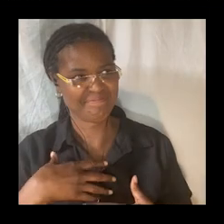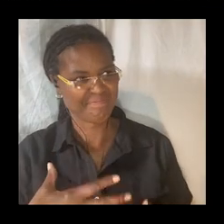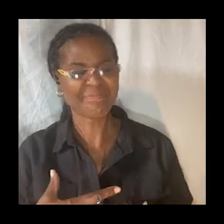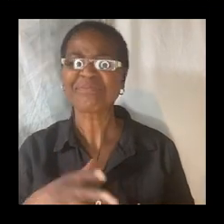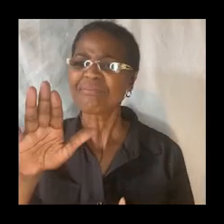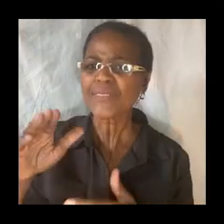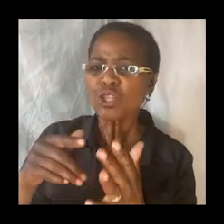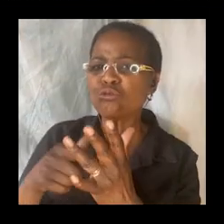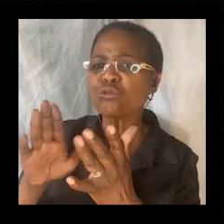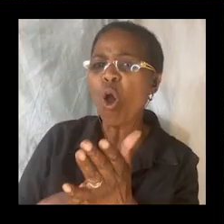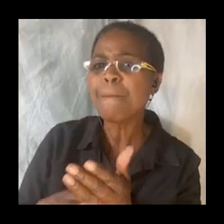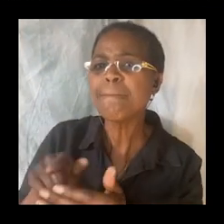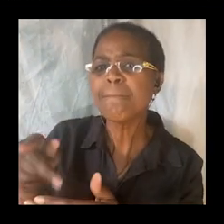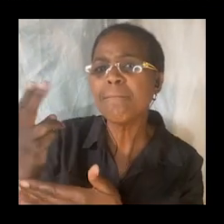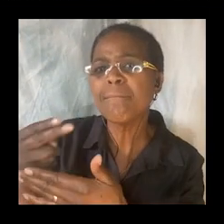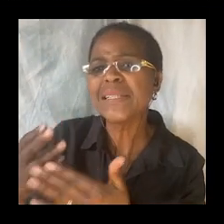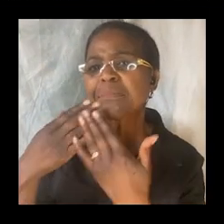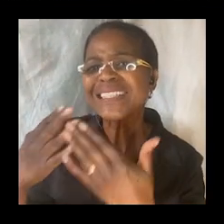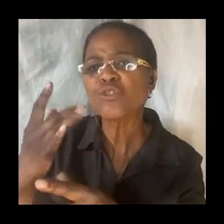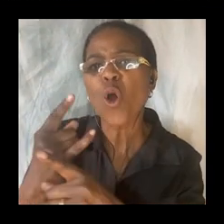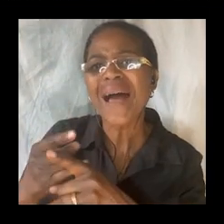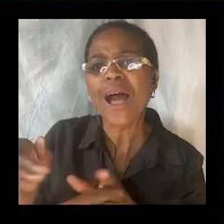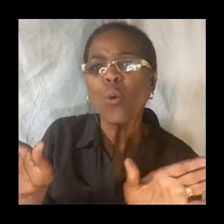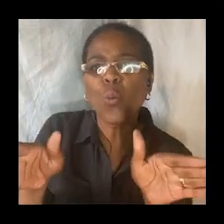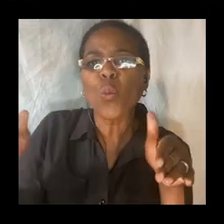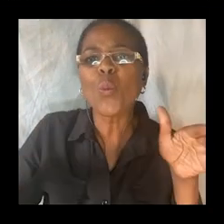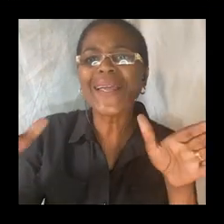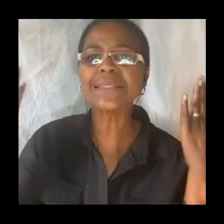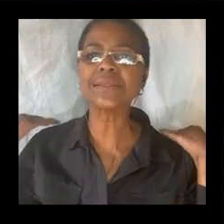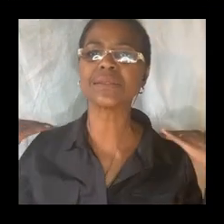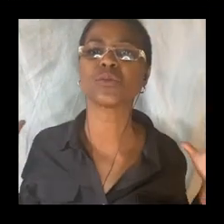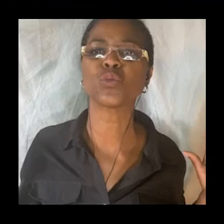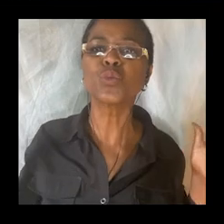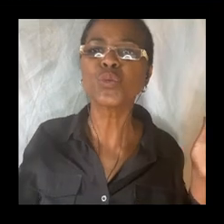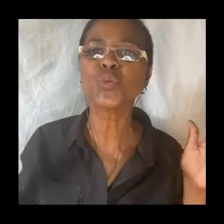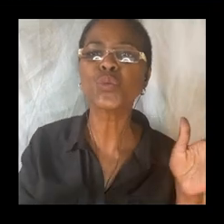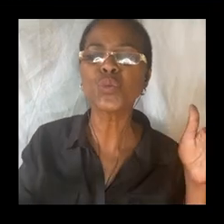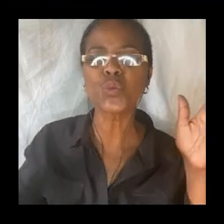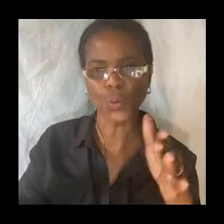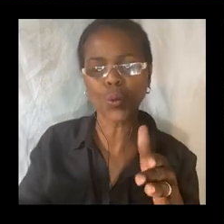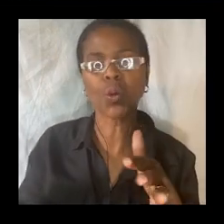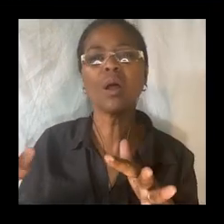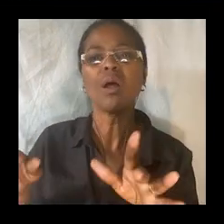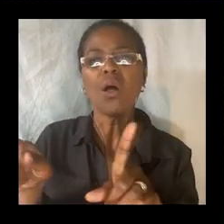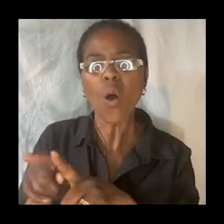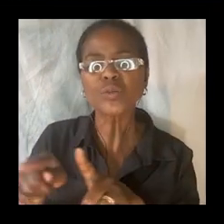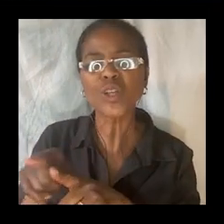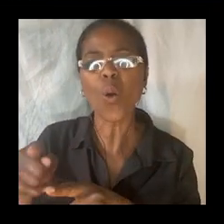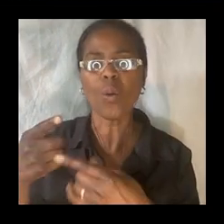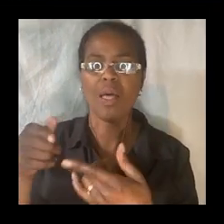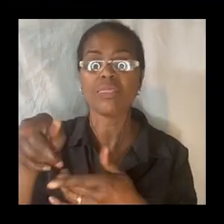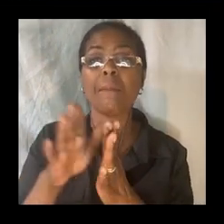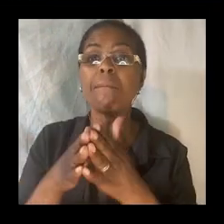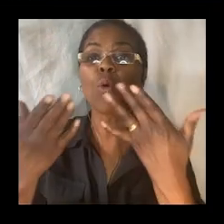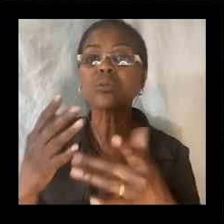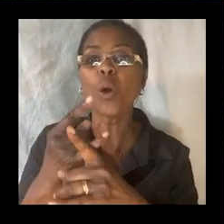Tom, can you talk a little bit about that idea of the wings, and also, as David described, that the book